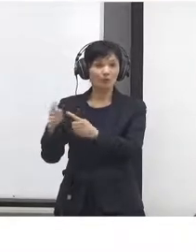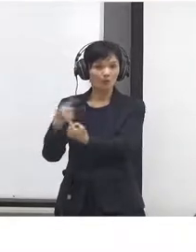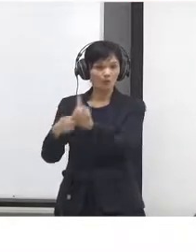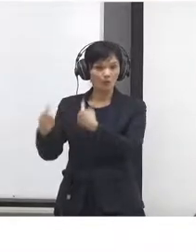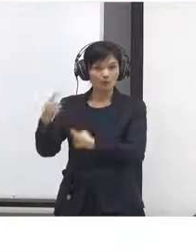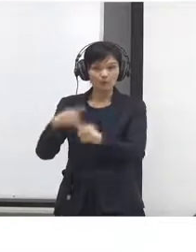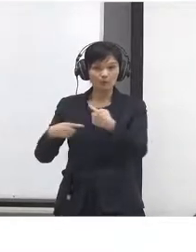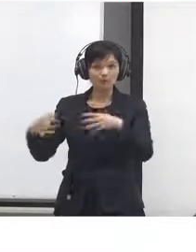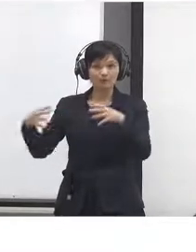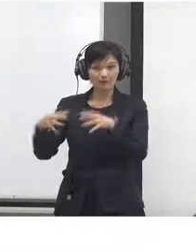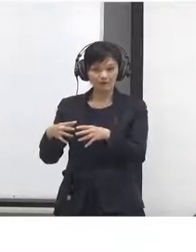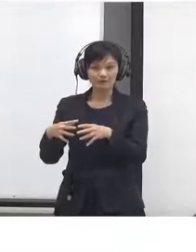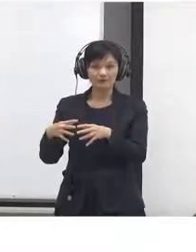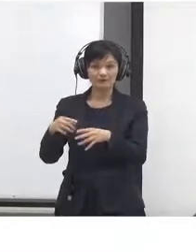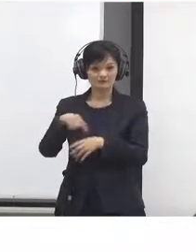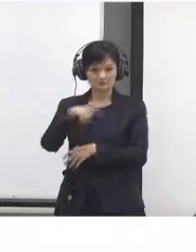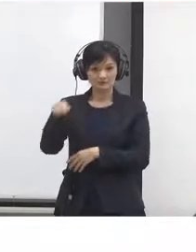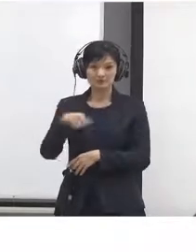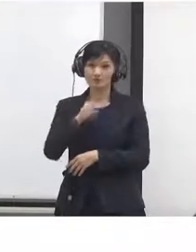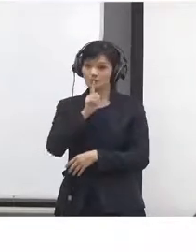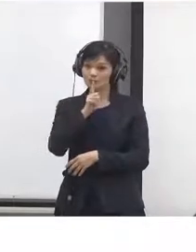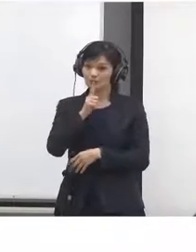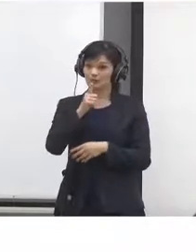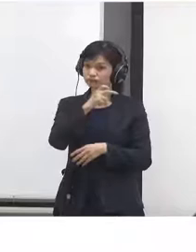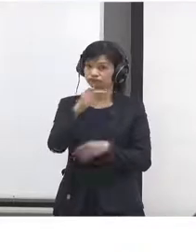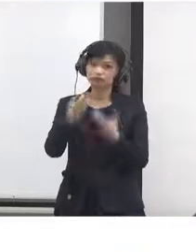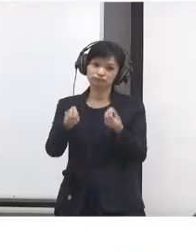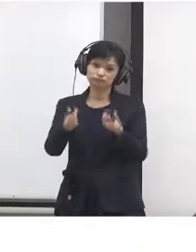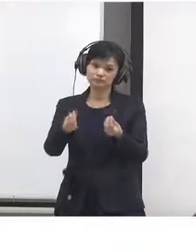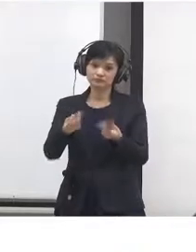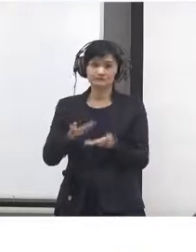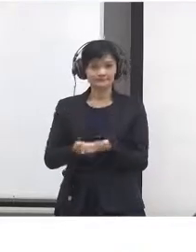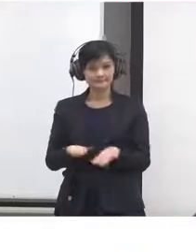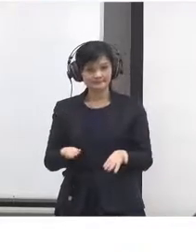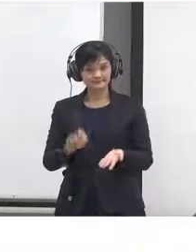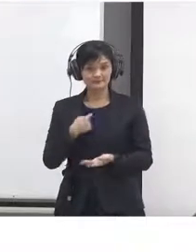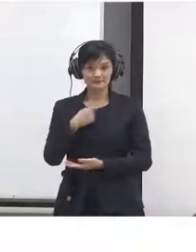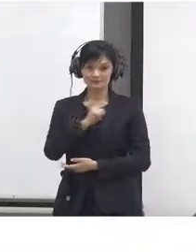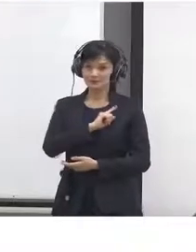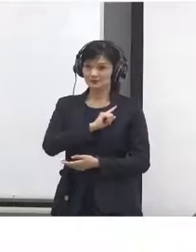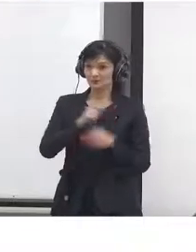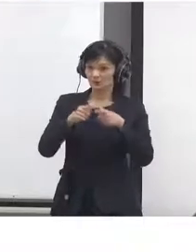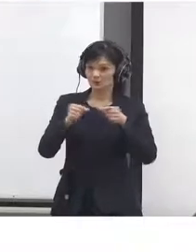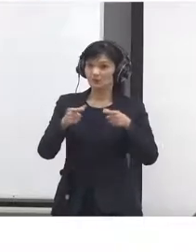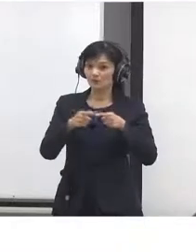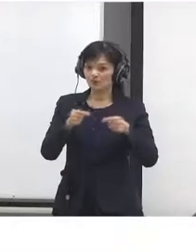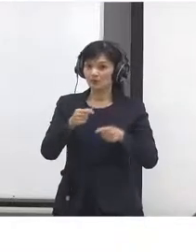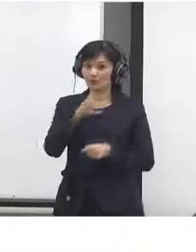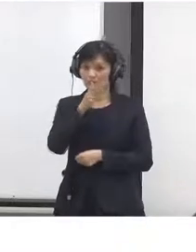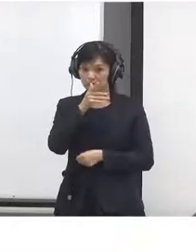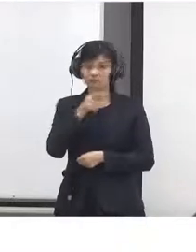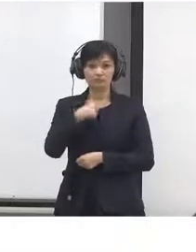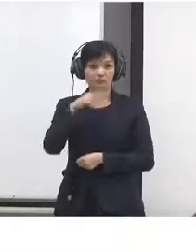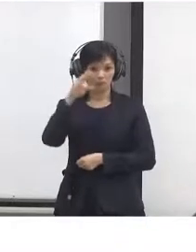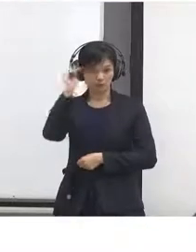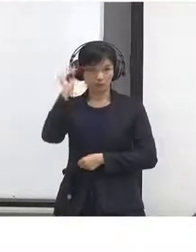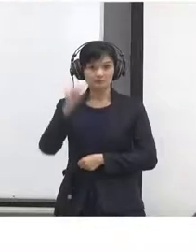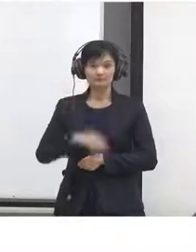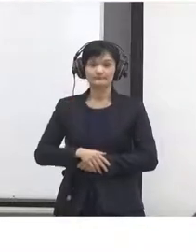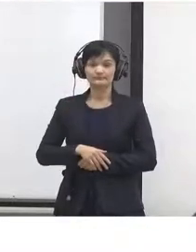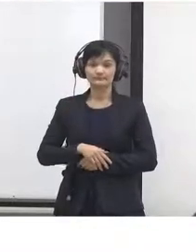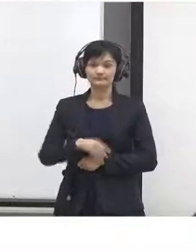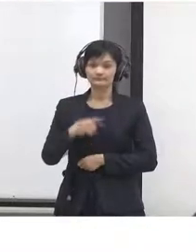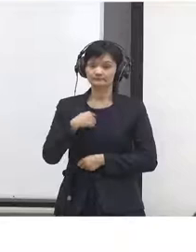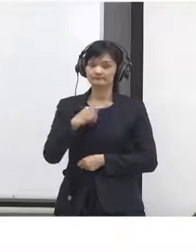in English. But we have people like myself speak in Japanese, so we can translate into Chinese, and someone translate Chinese